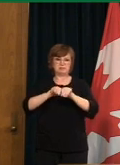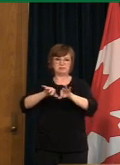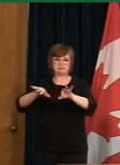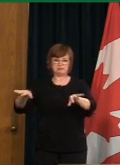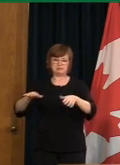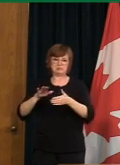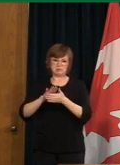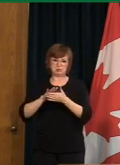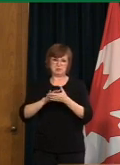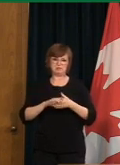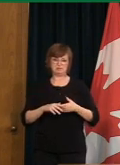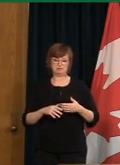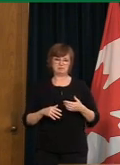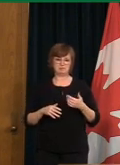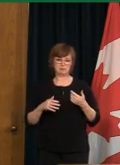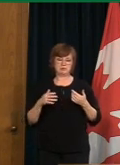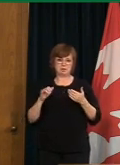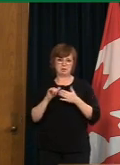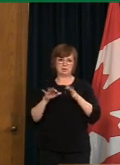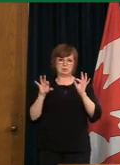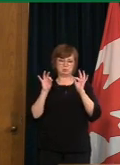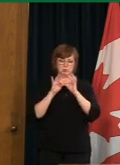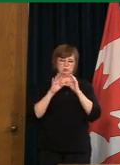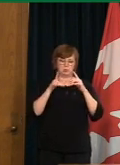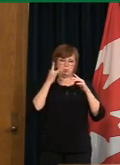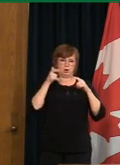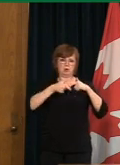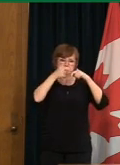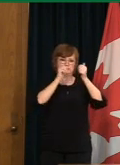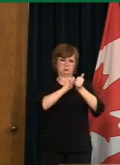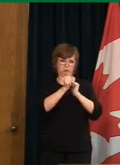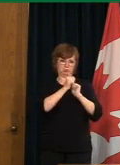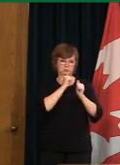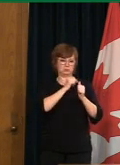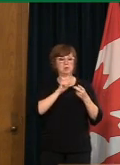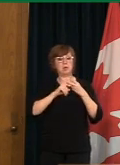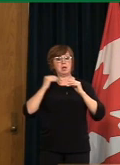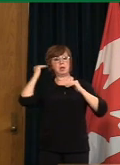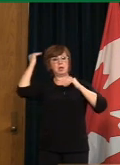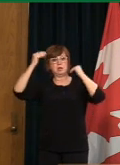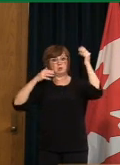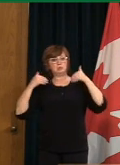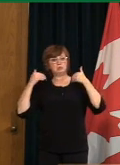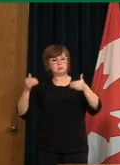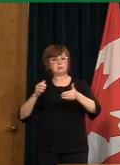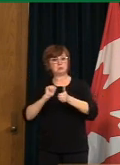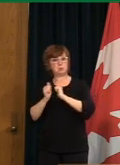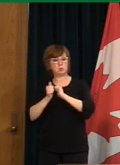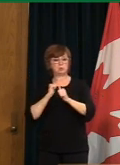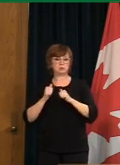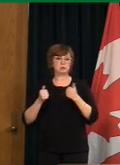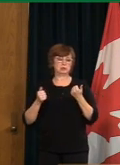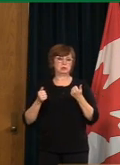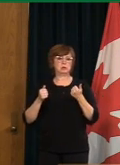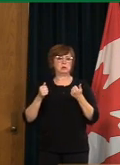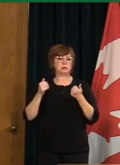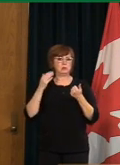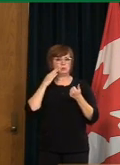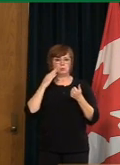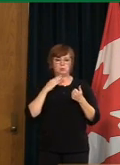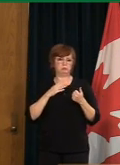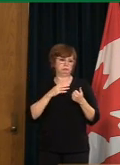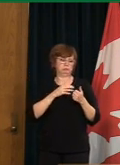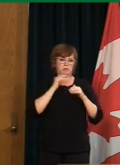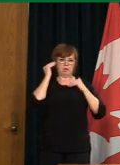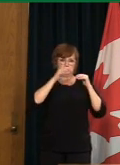through sports activities, and hence the pause there. For adults, playing sports, again, adults getting together, 2 teams